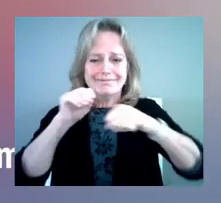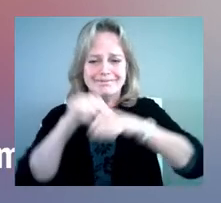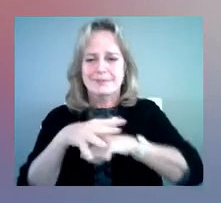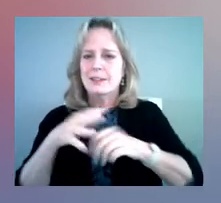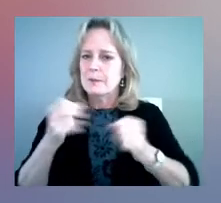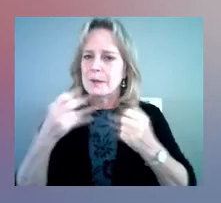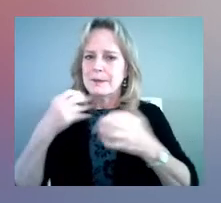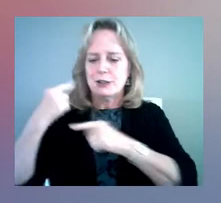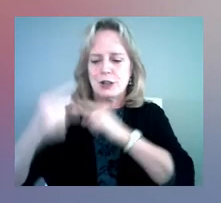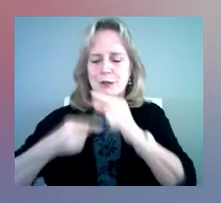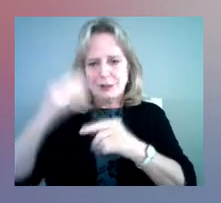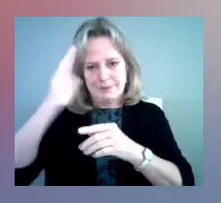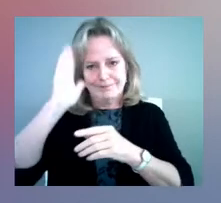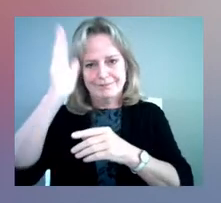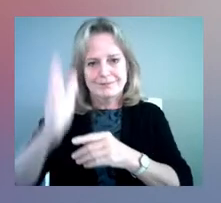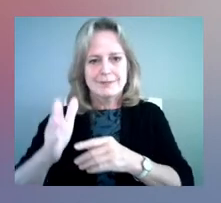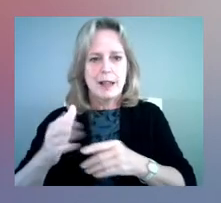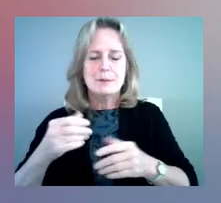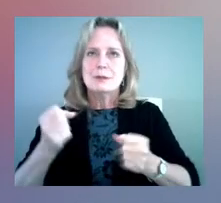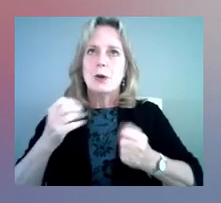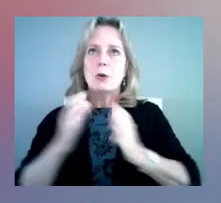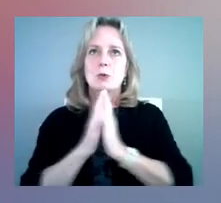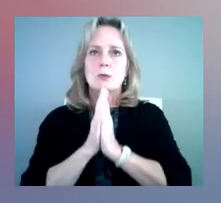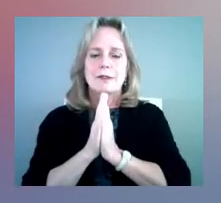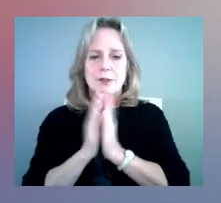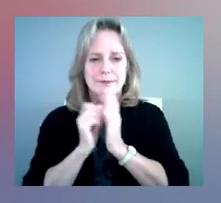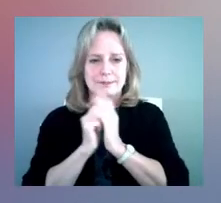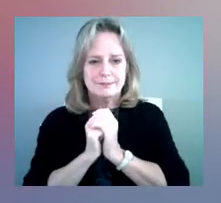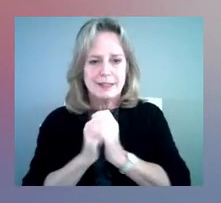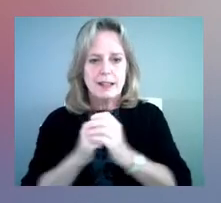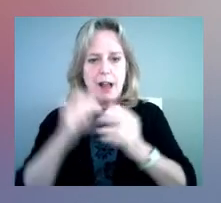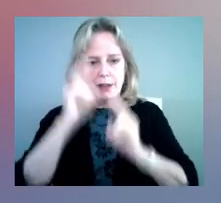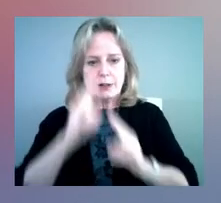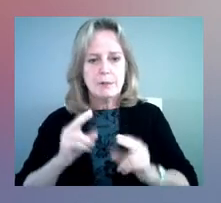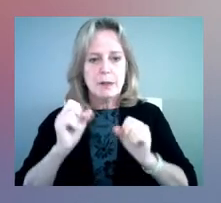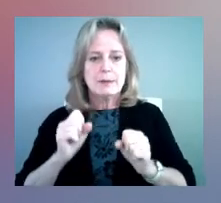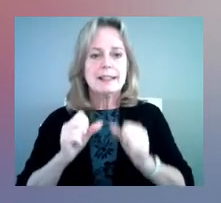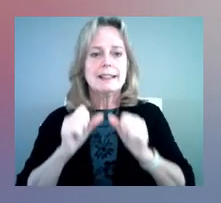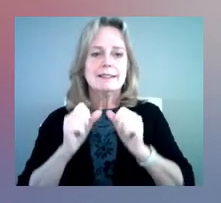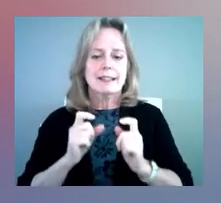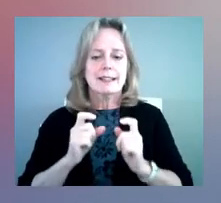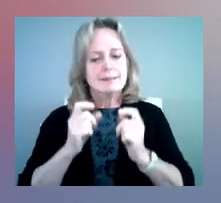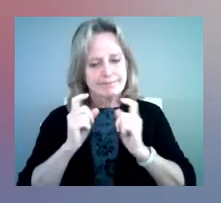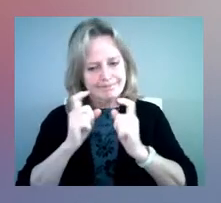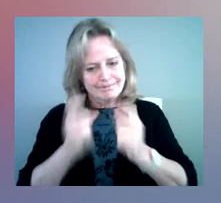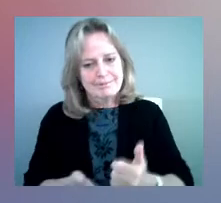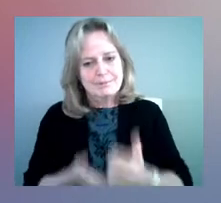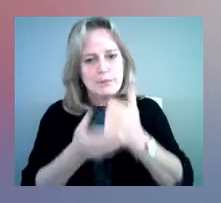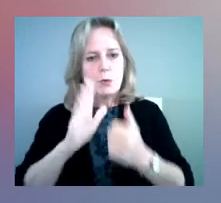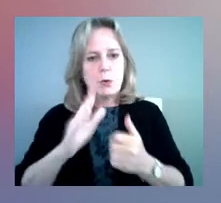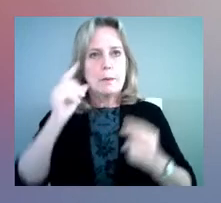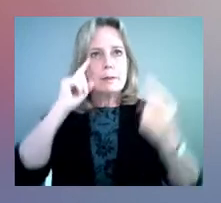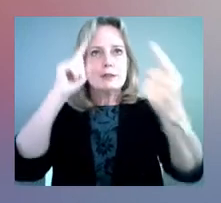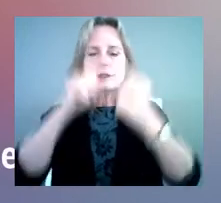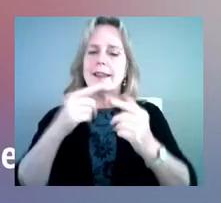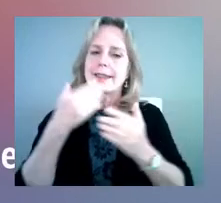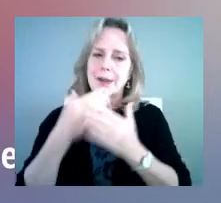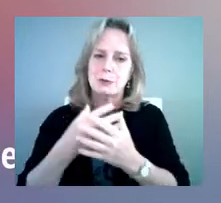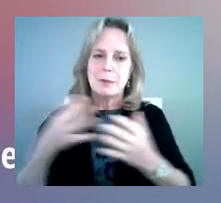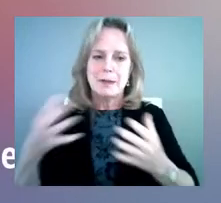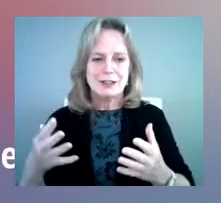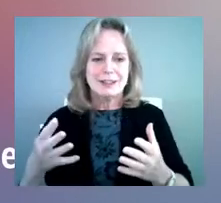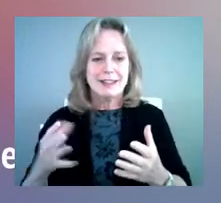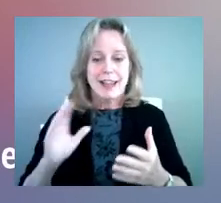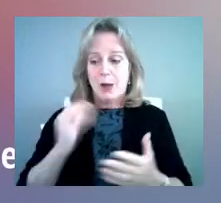to come. And I am just so grateful and honored to be able to contribute to your mission. Thank you so much.